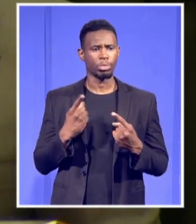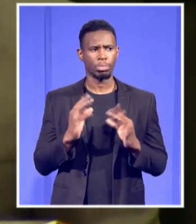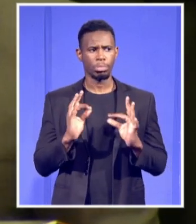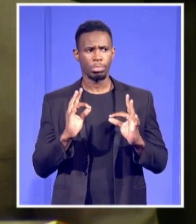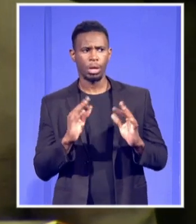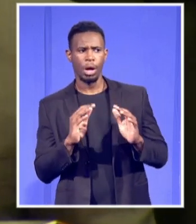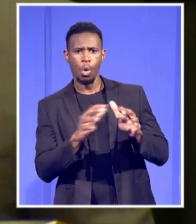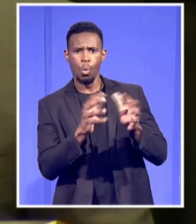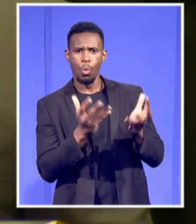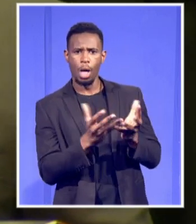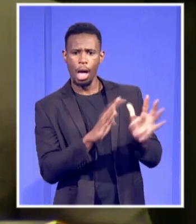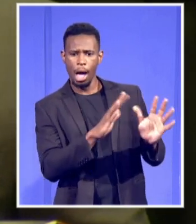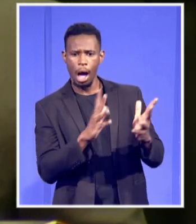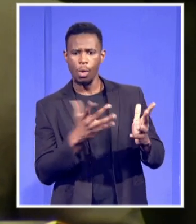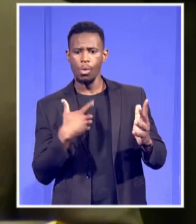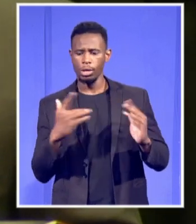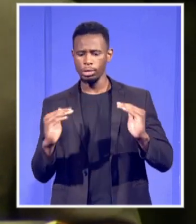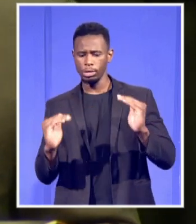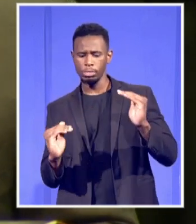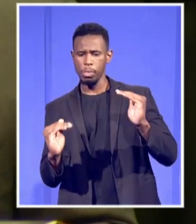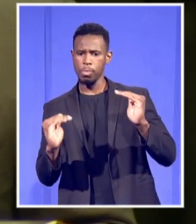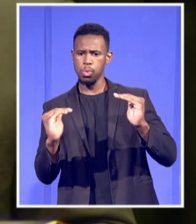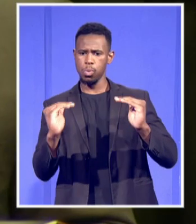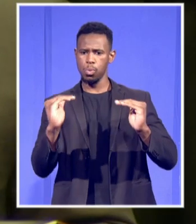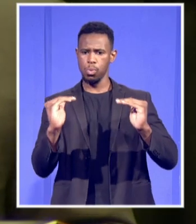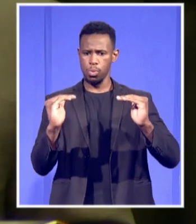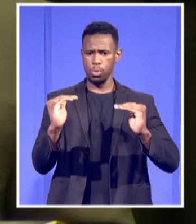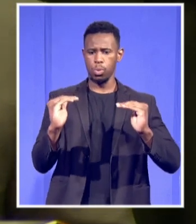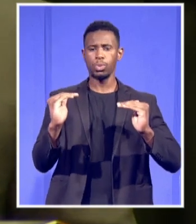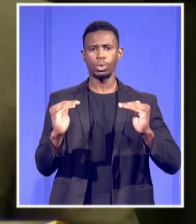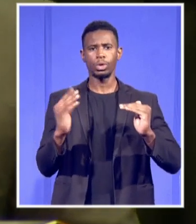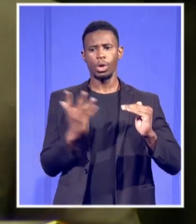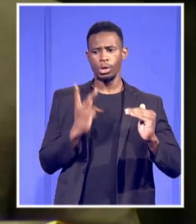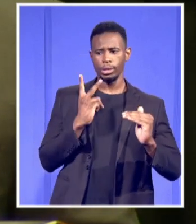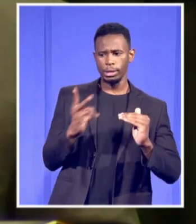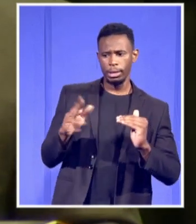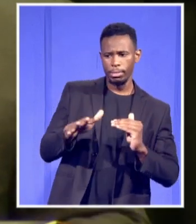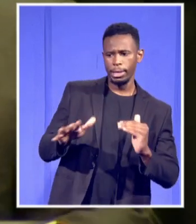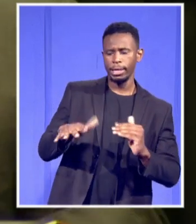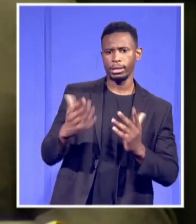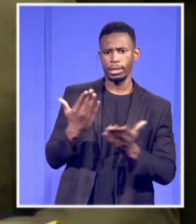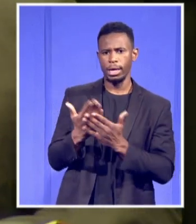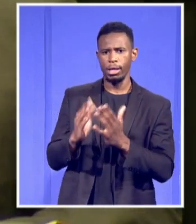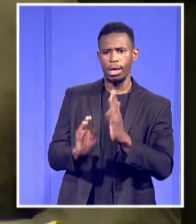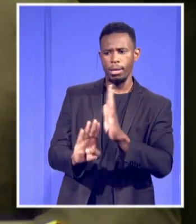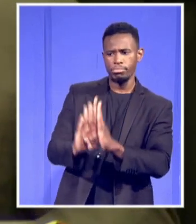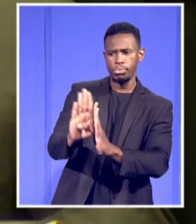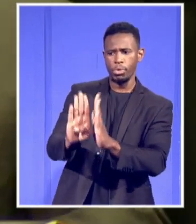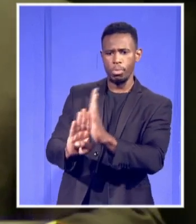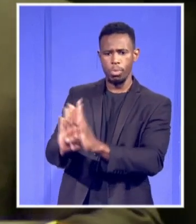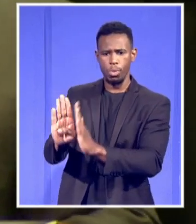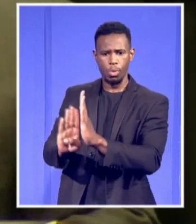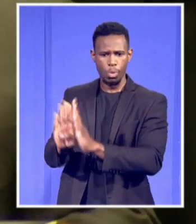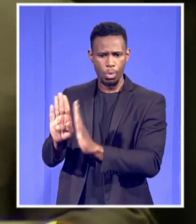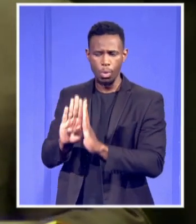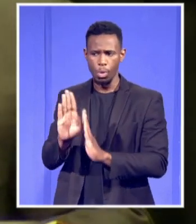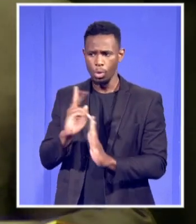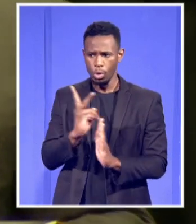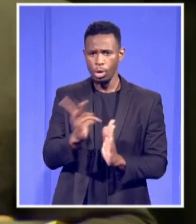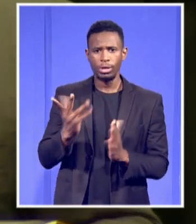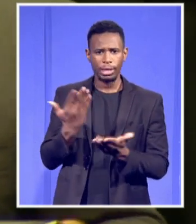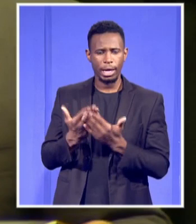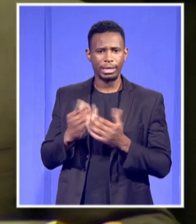platform and shown great commitment to harnessing urbanization process towards the